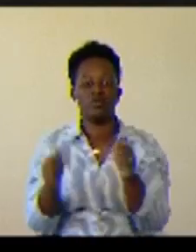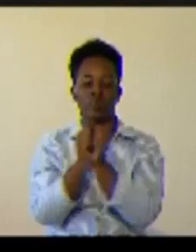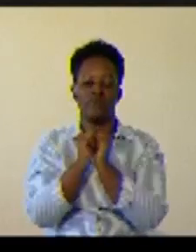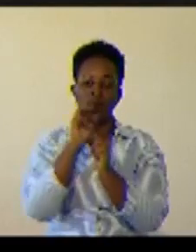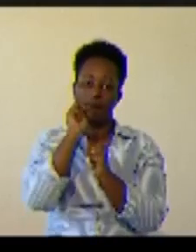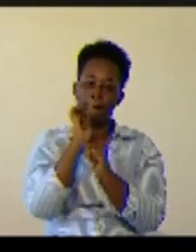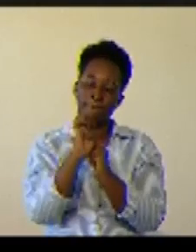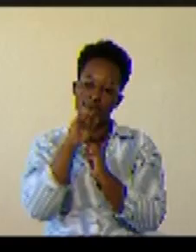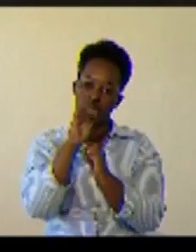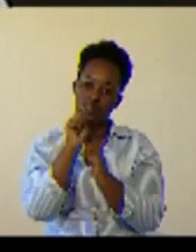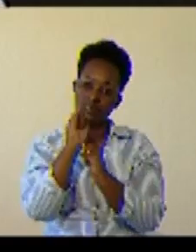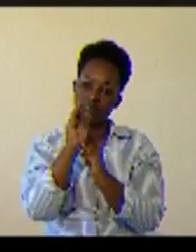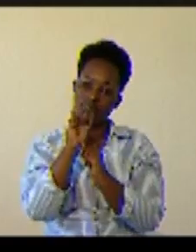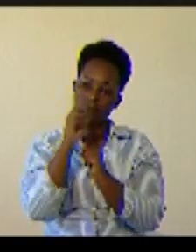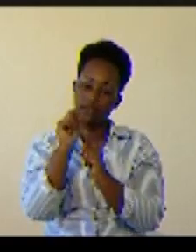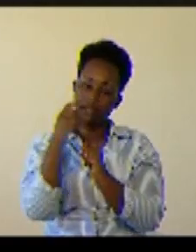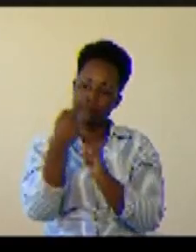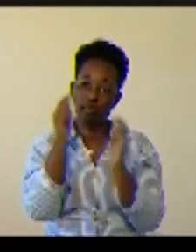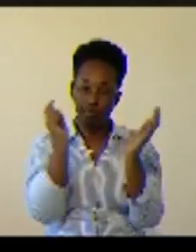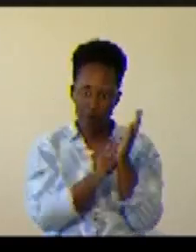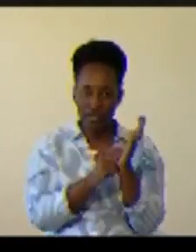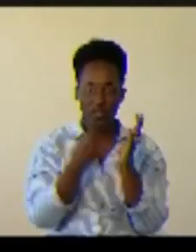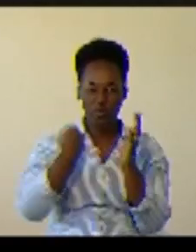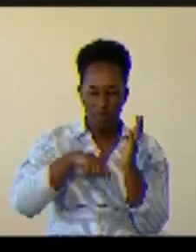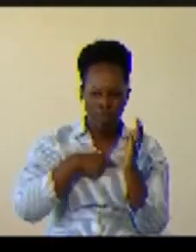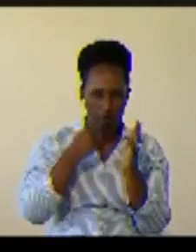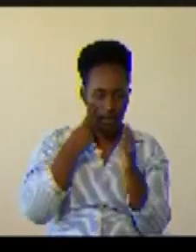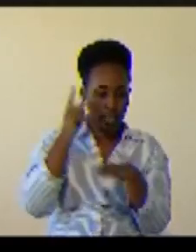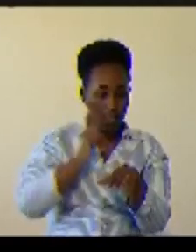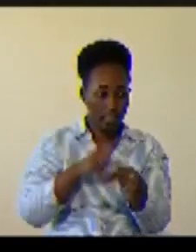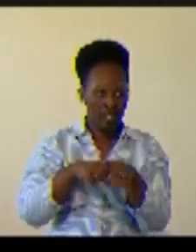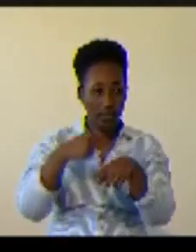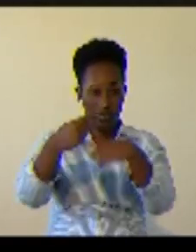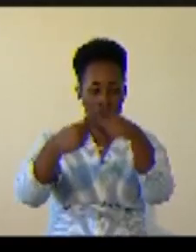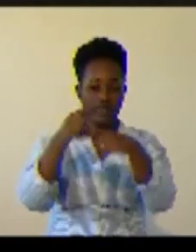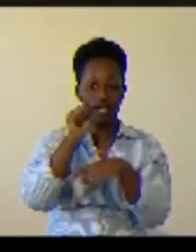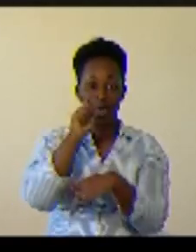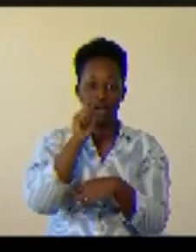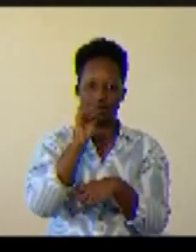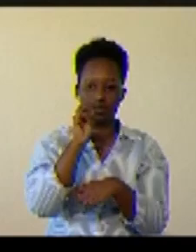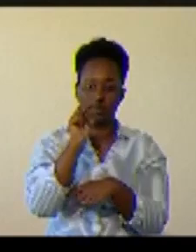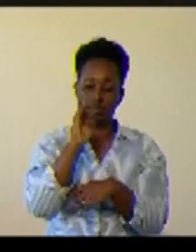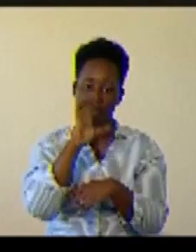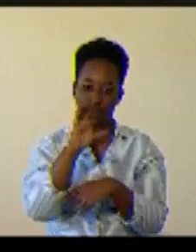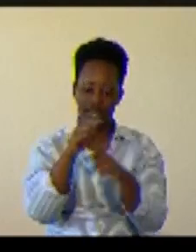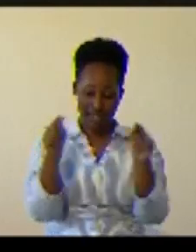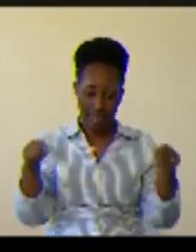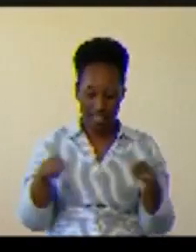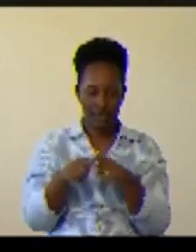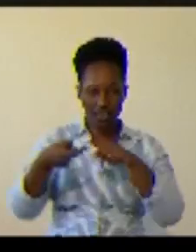point. We've seen that as you move down the group, the atomic size increases. And we